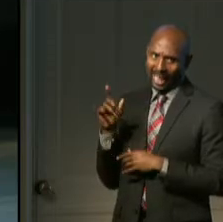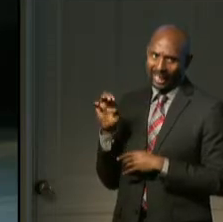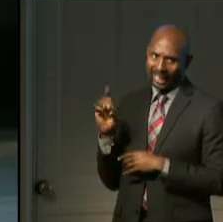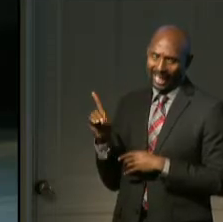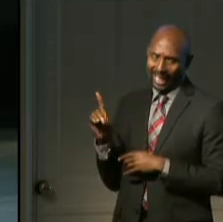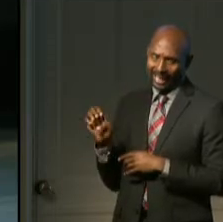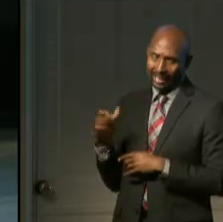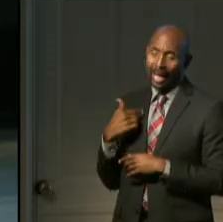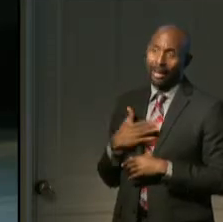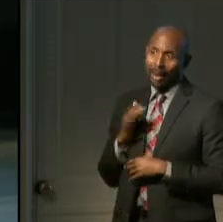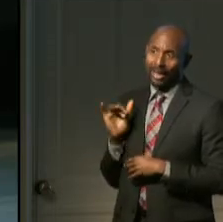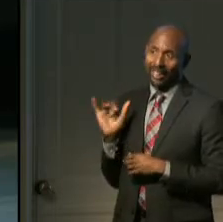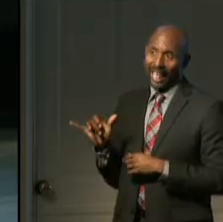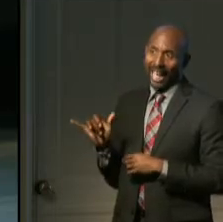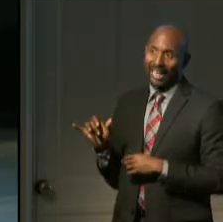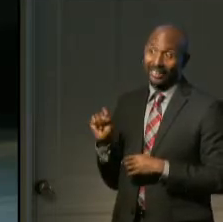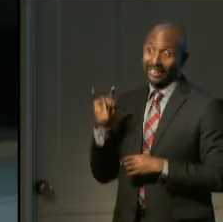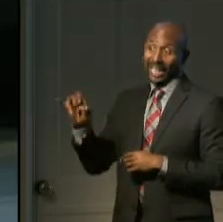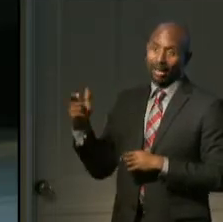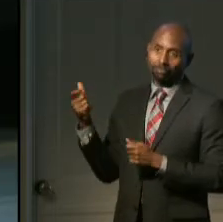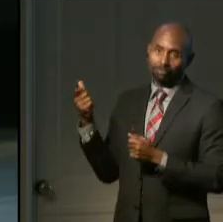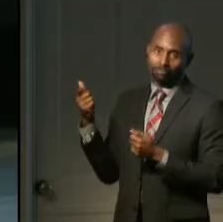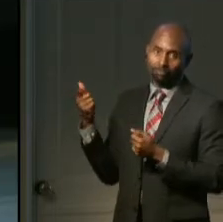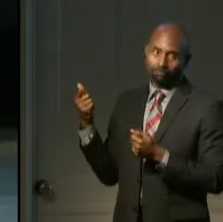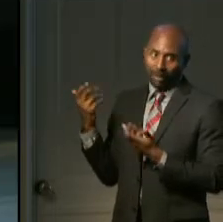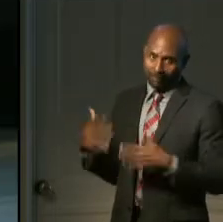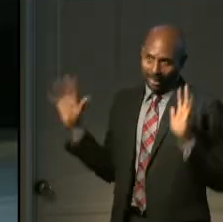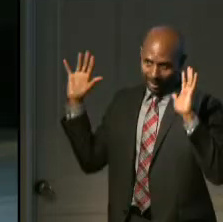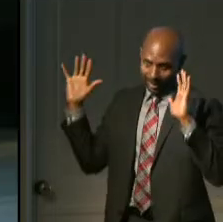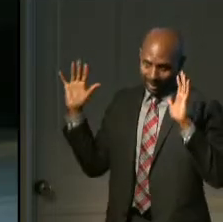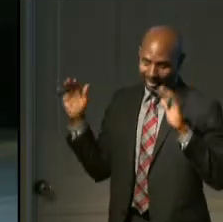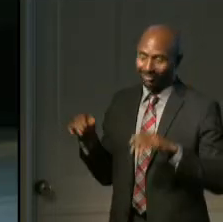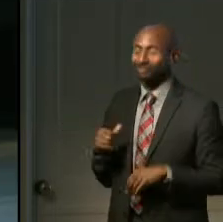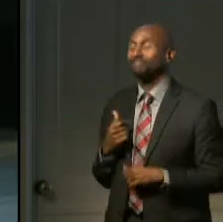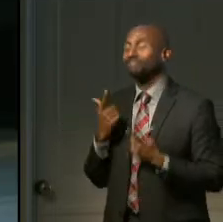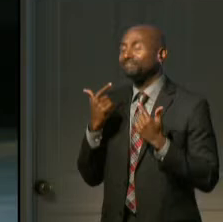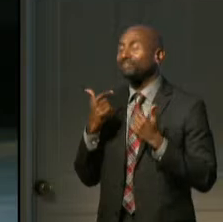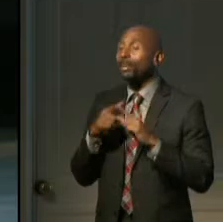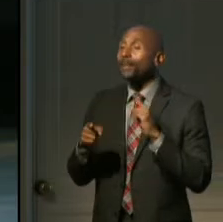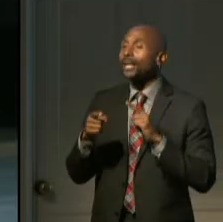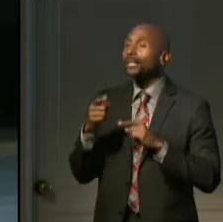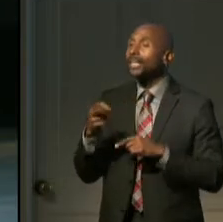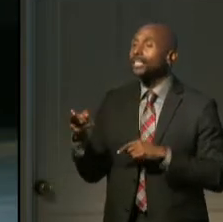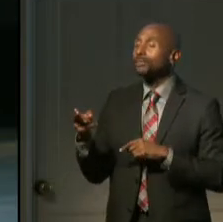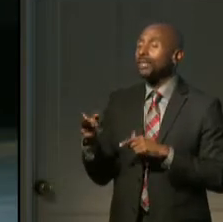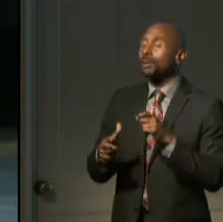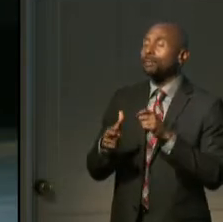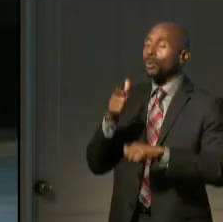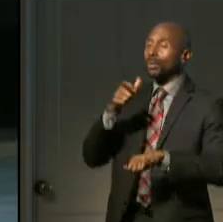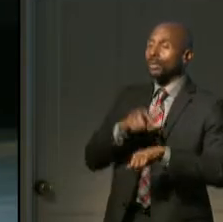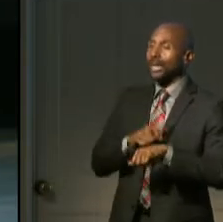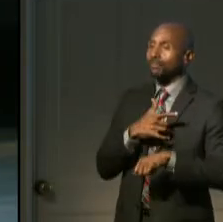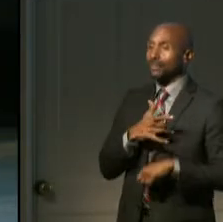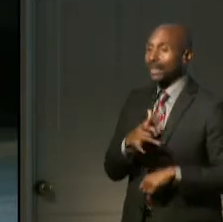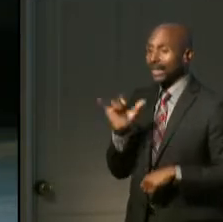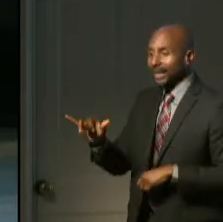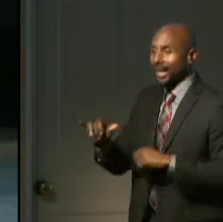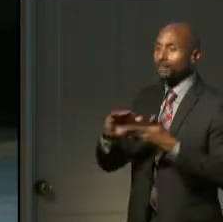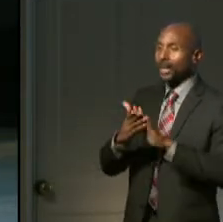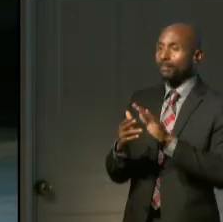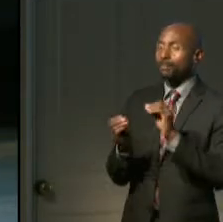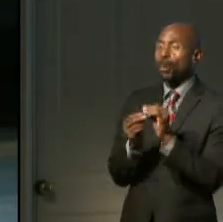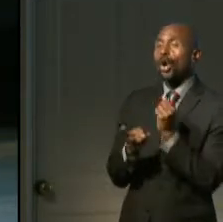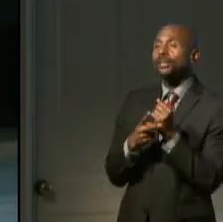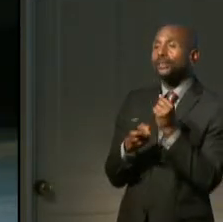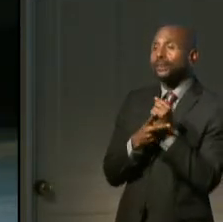That the lower down you go, the more historically, the more likely that has been what has been preserved. Because